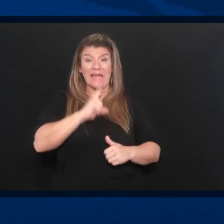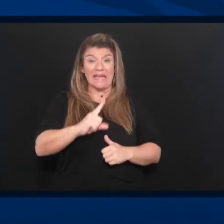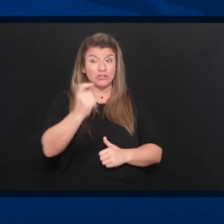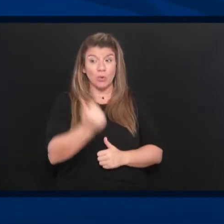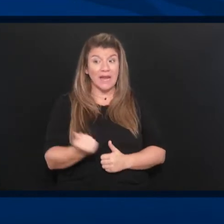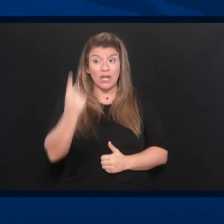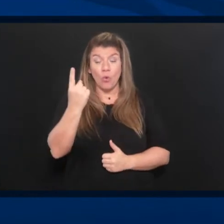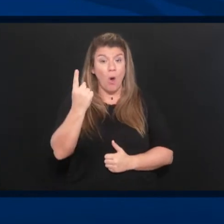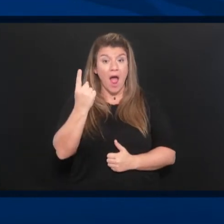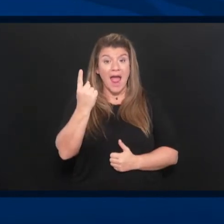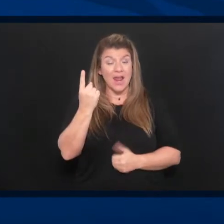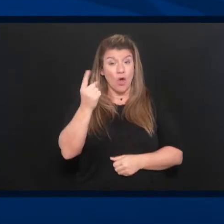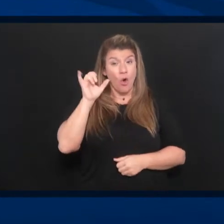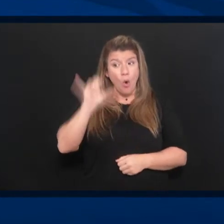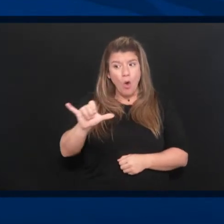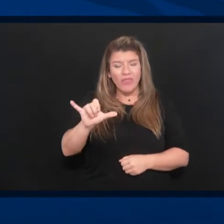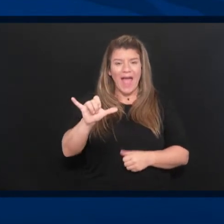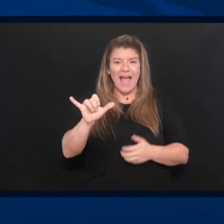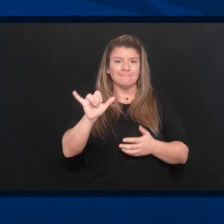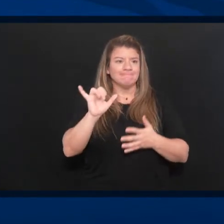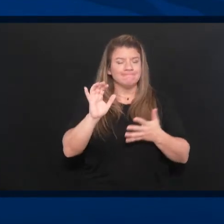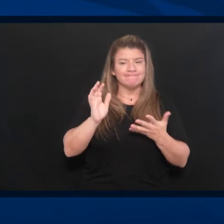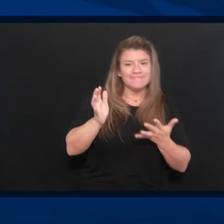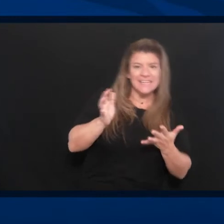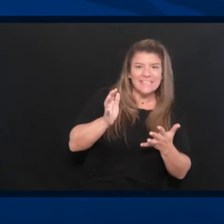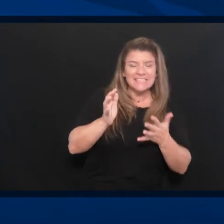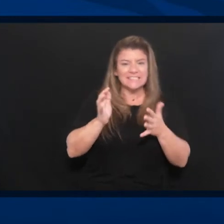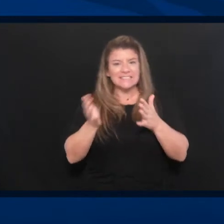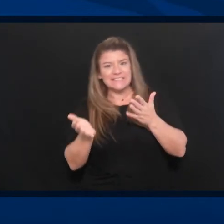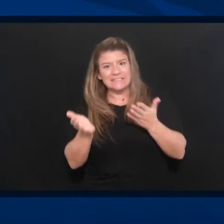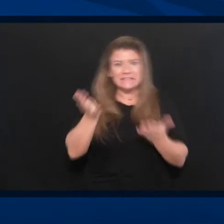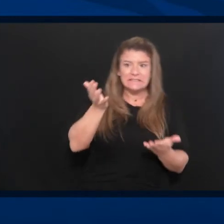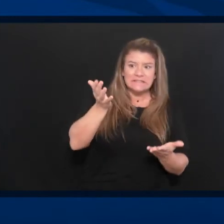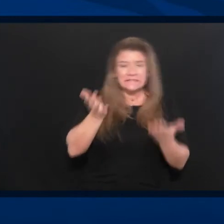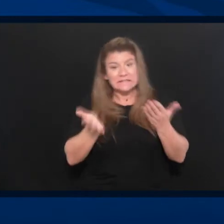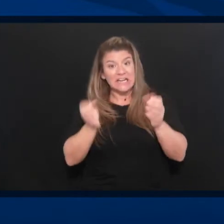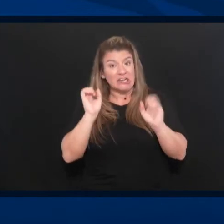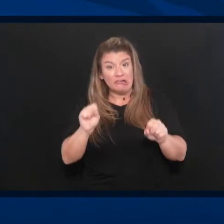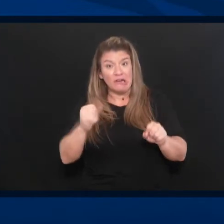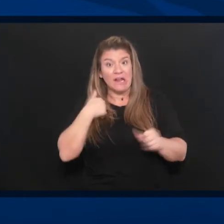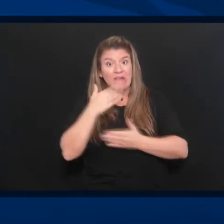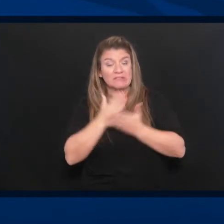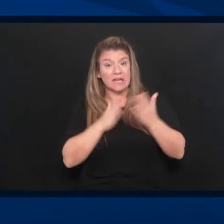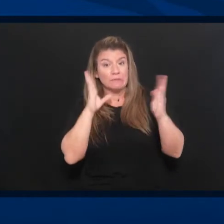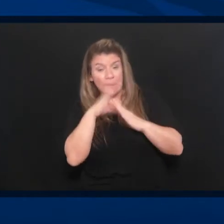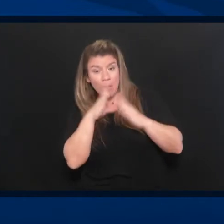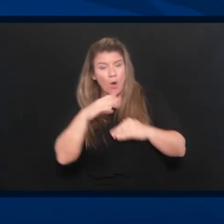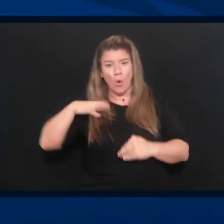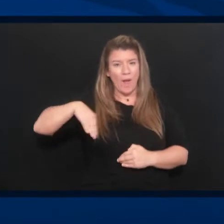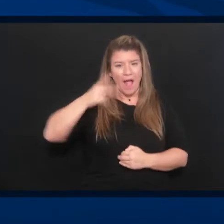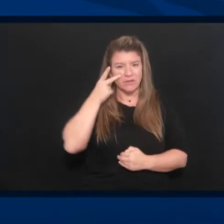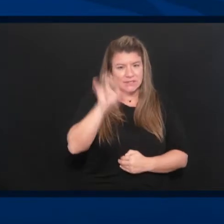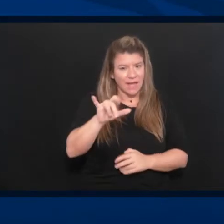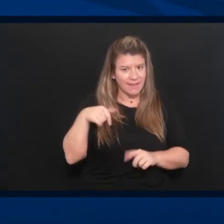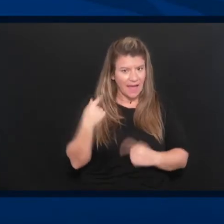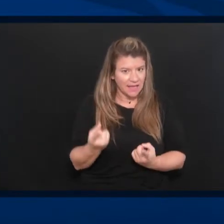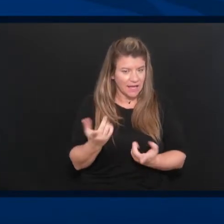that teeter-totter there that they may be in trouble, and we haven't really seen that yet? Thank